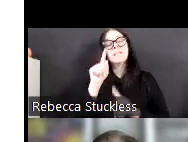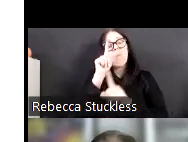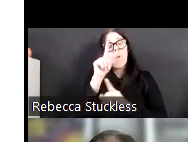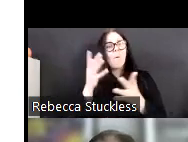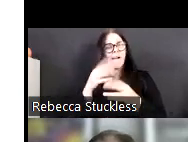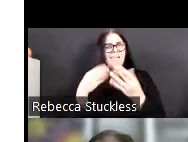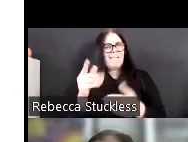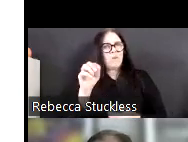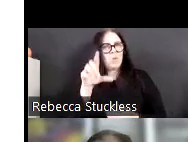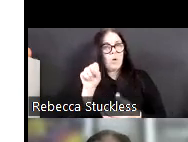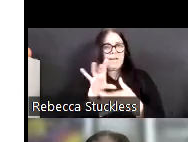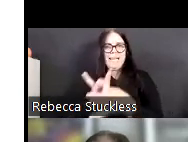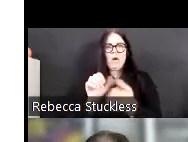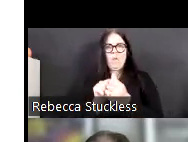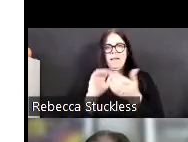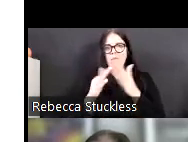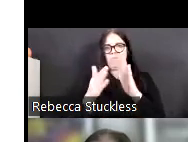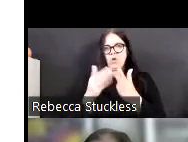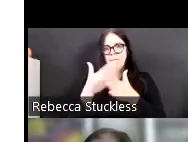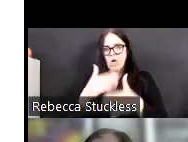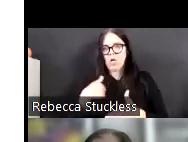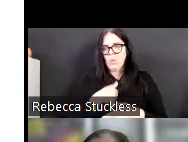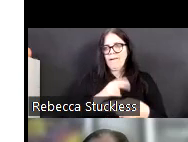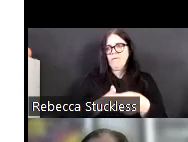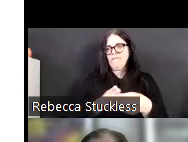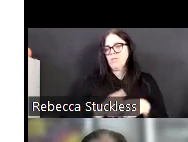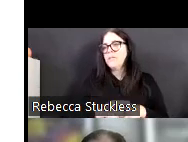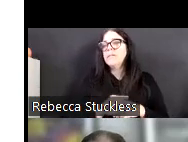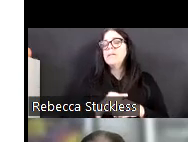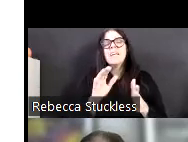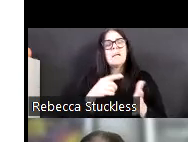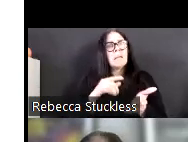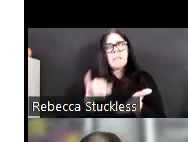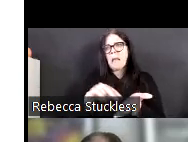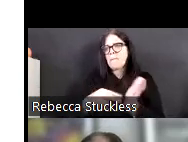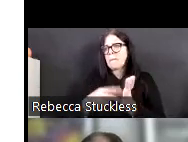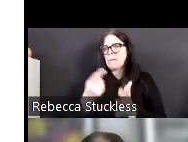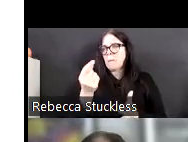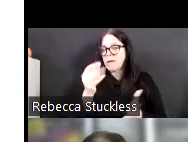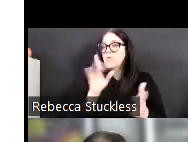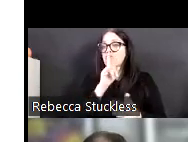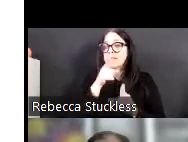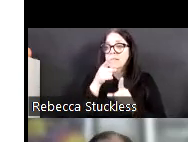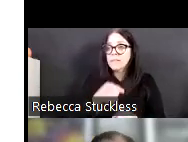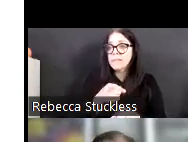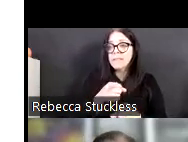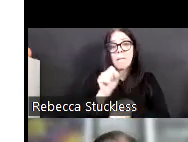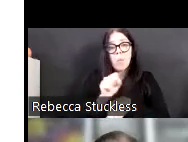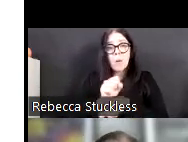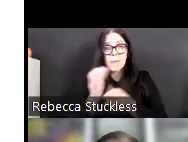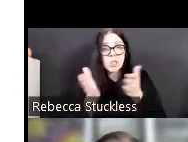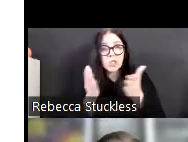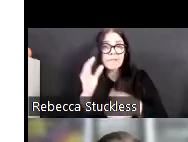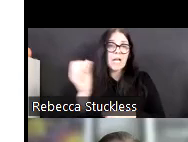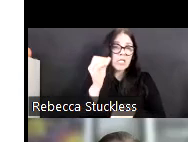connects directly to the community partners that we're referring to. And what I mean by that is specifically employment services, Ontario